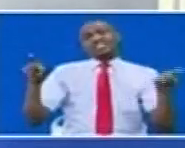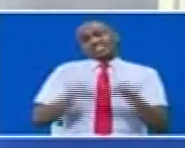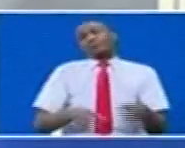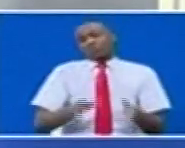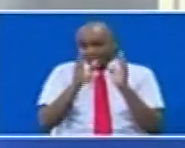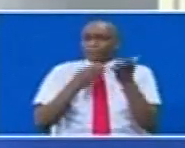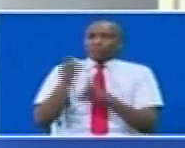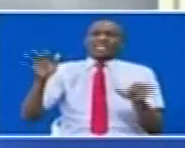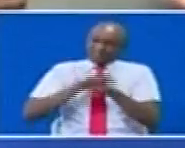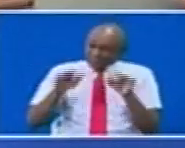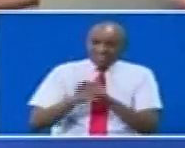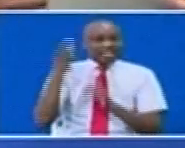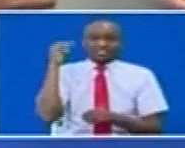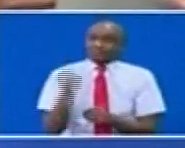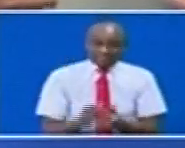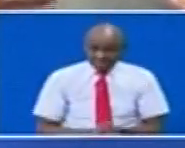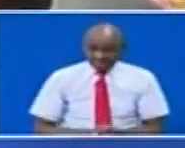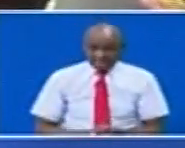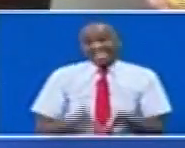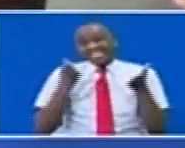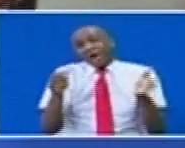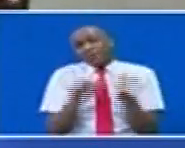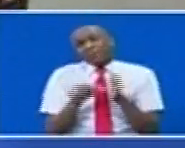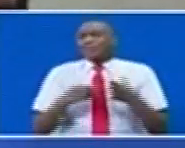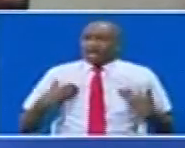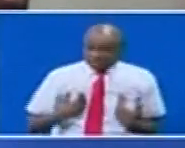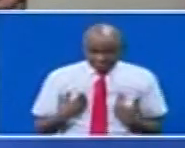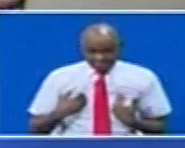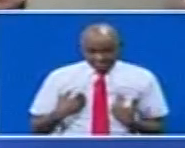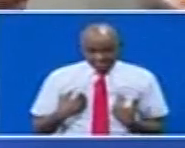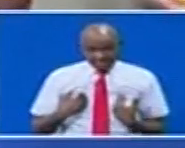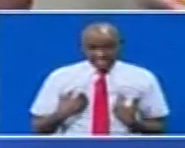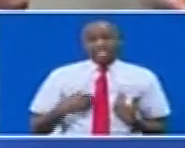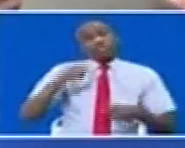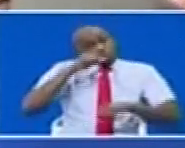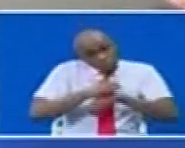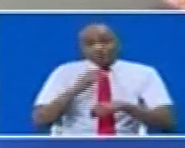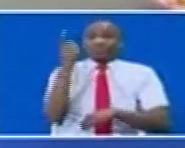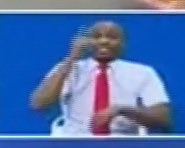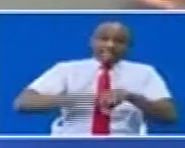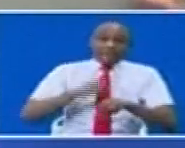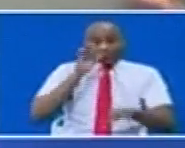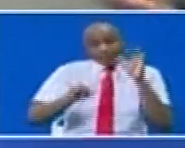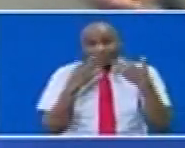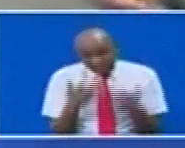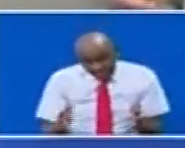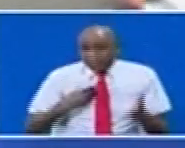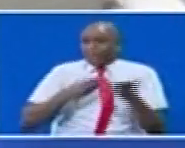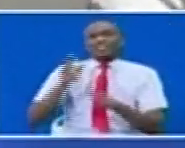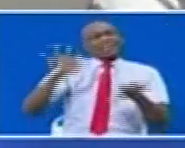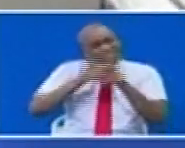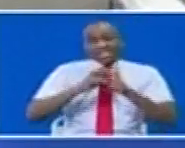tragedy late last month. Sai niko na shida maana shule iliungua mara ya kwanza, vitu vikaungua